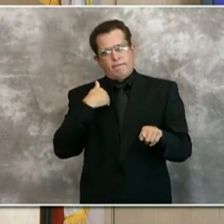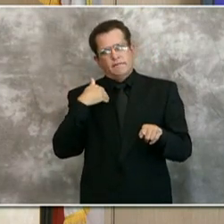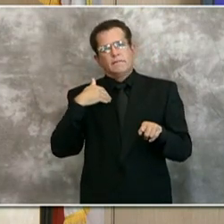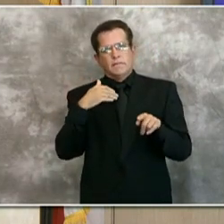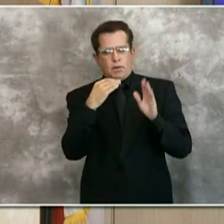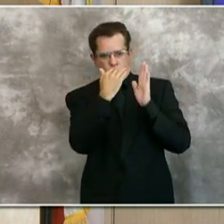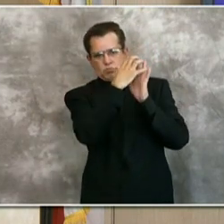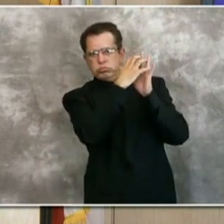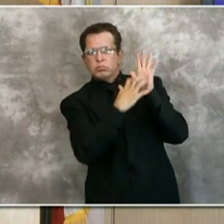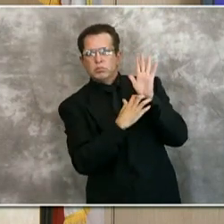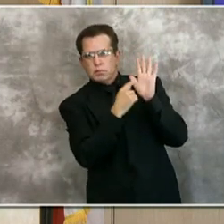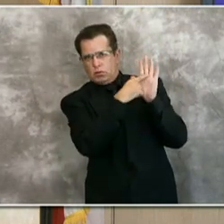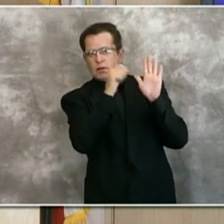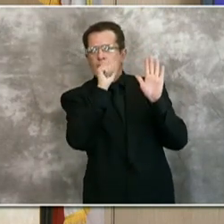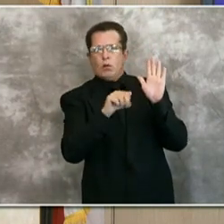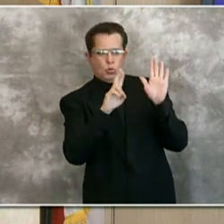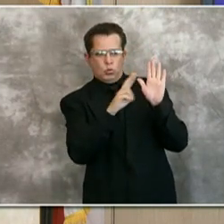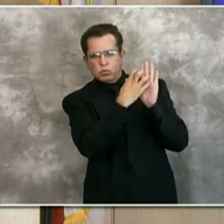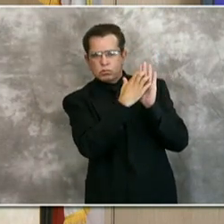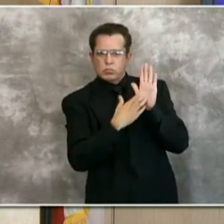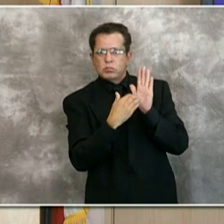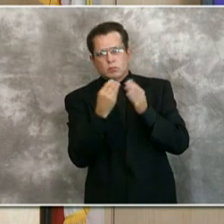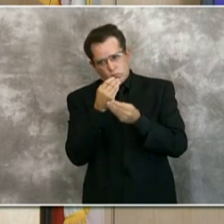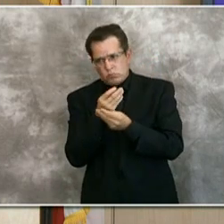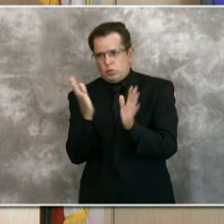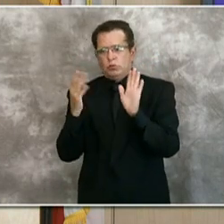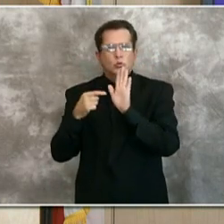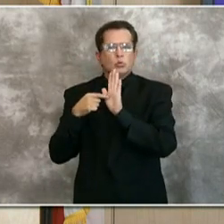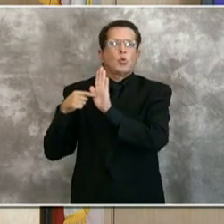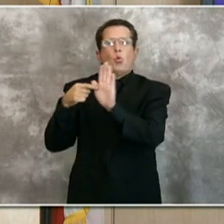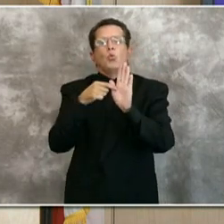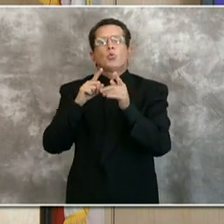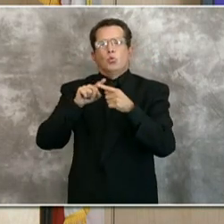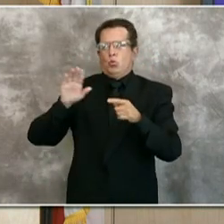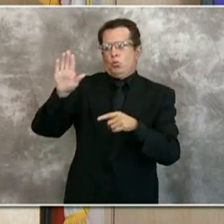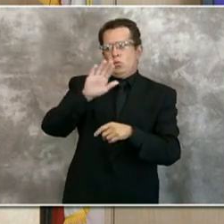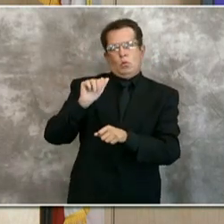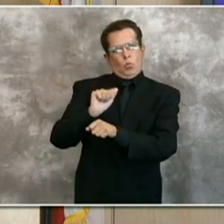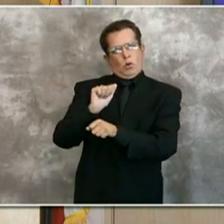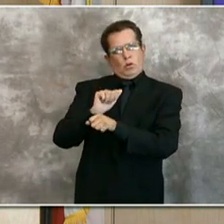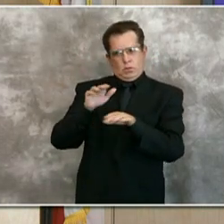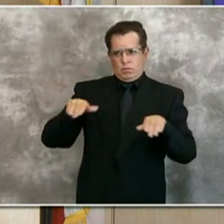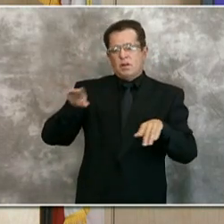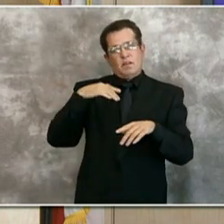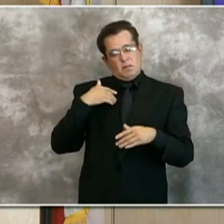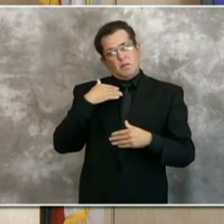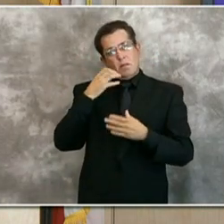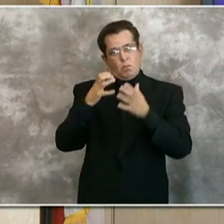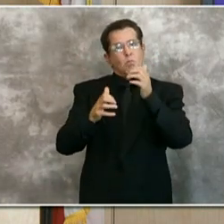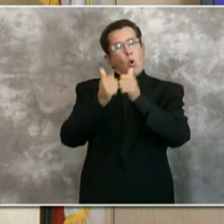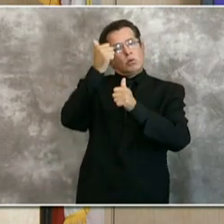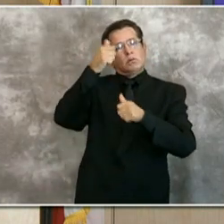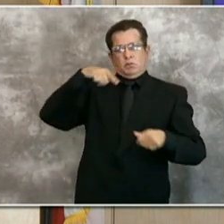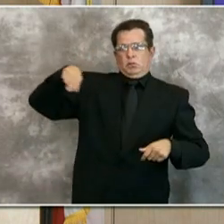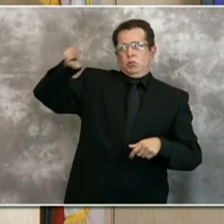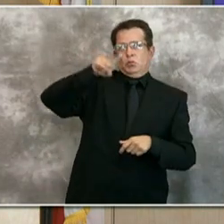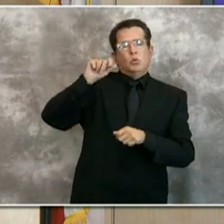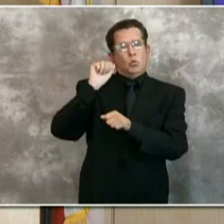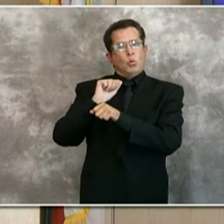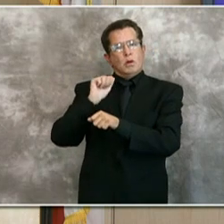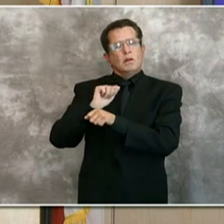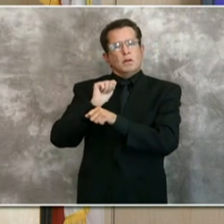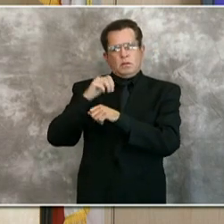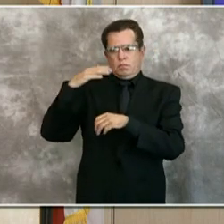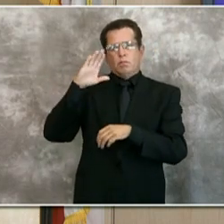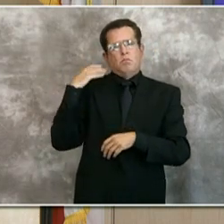to share with their employees in an effort to make them do that. And we believe that most entities are acting responsibly and notifying their